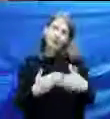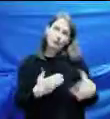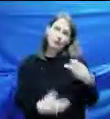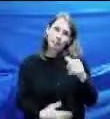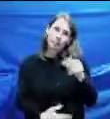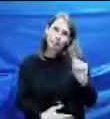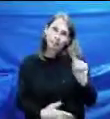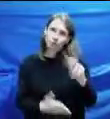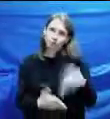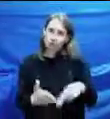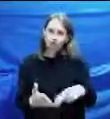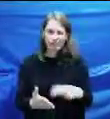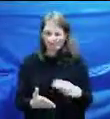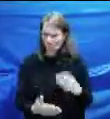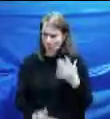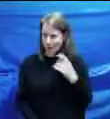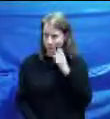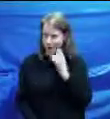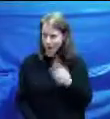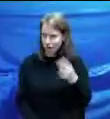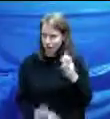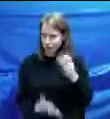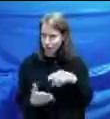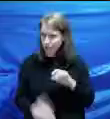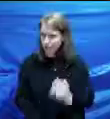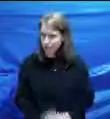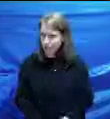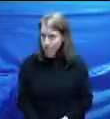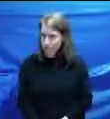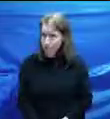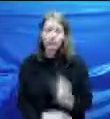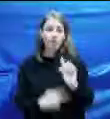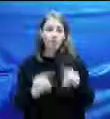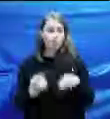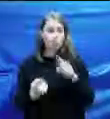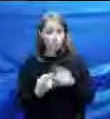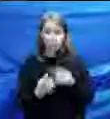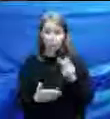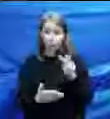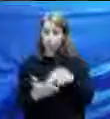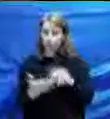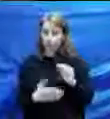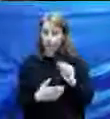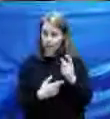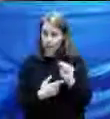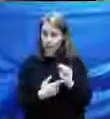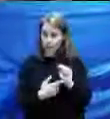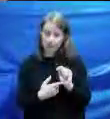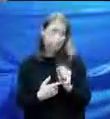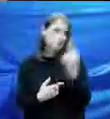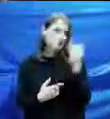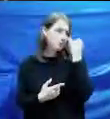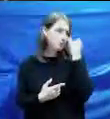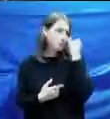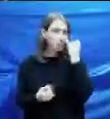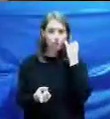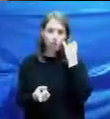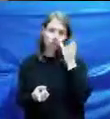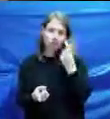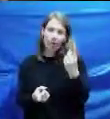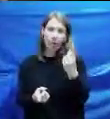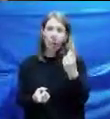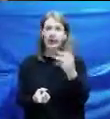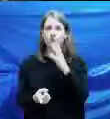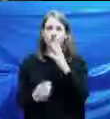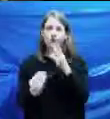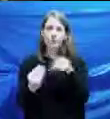Yeah, exactly. as you read the text, right? You encounter a reference to another text, an unfamiliar